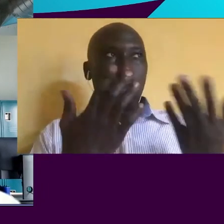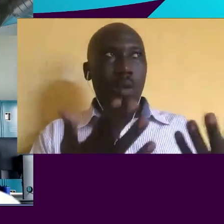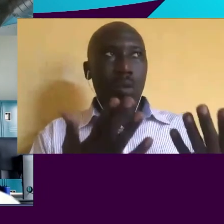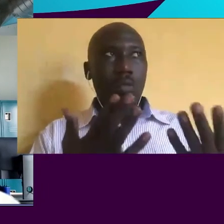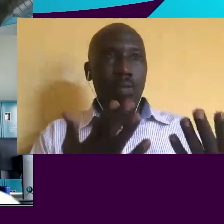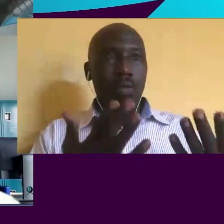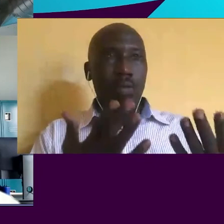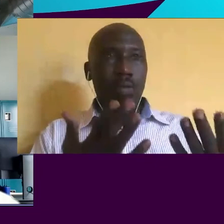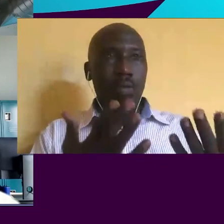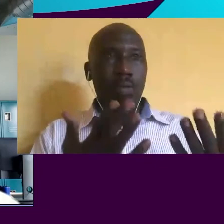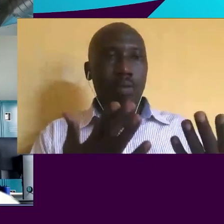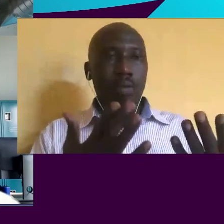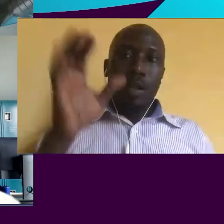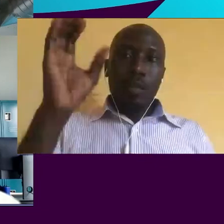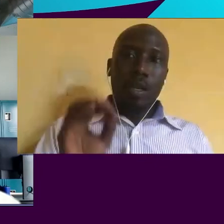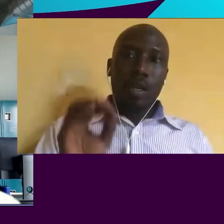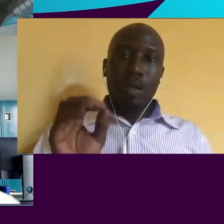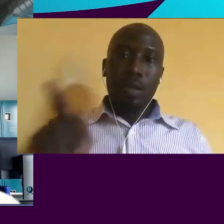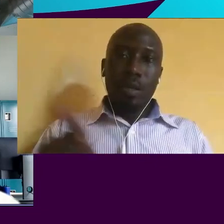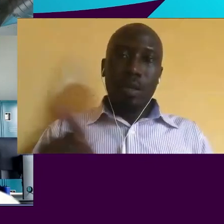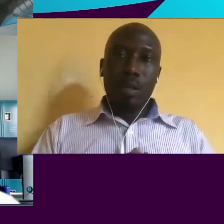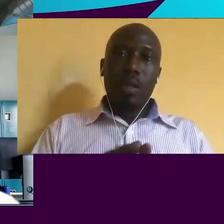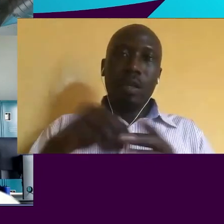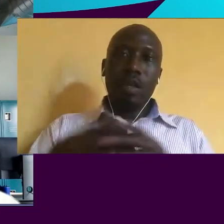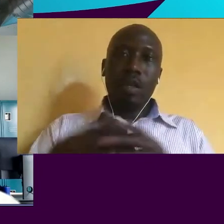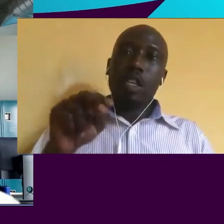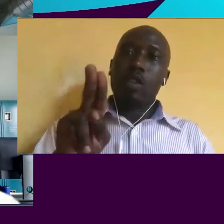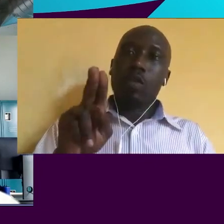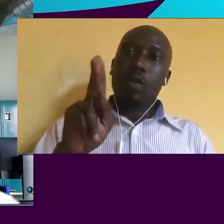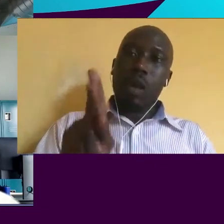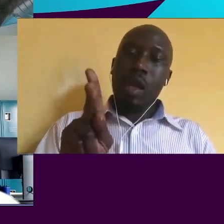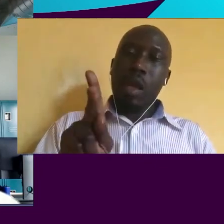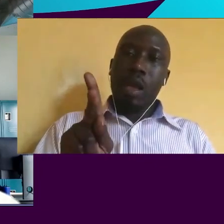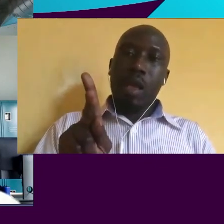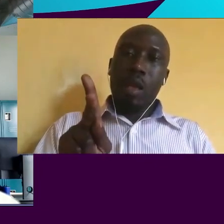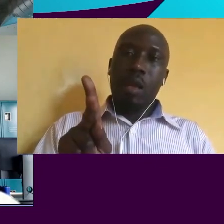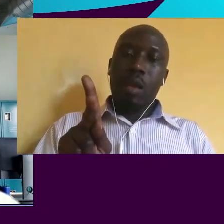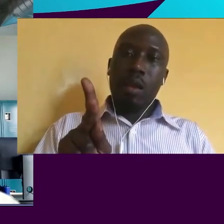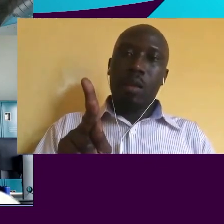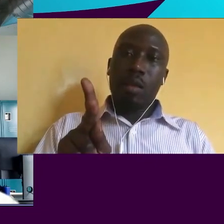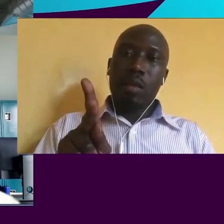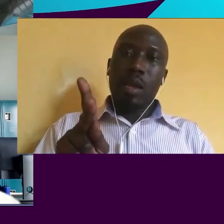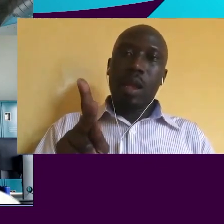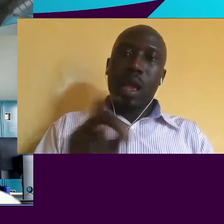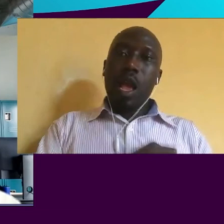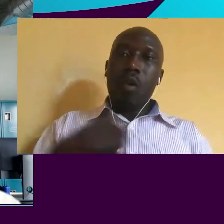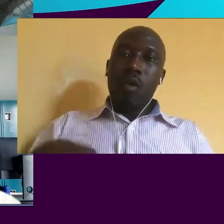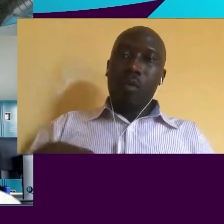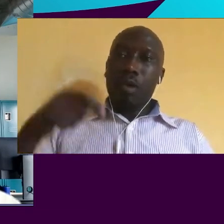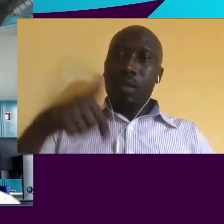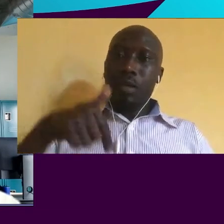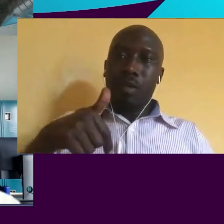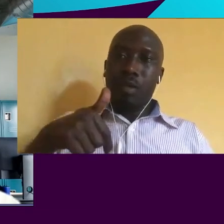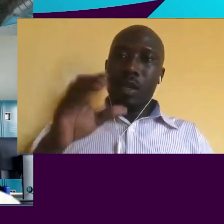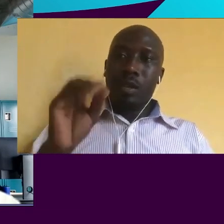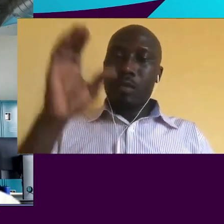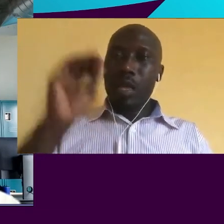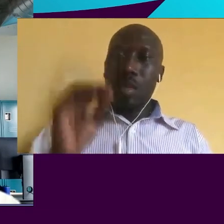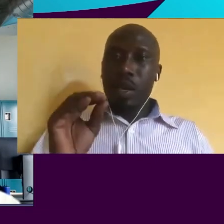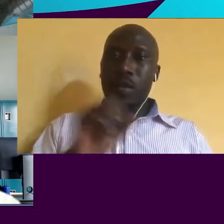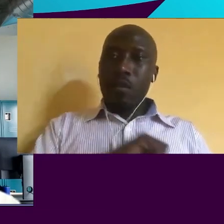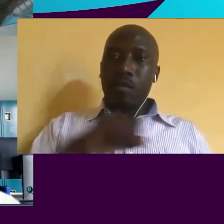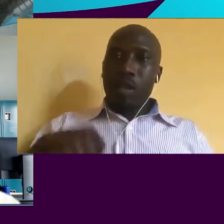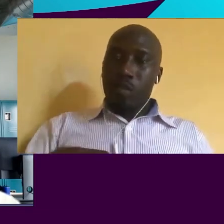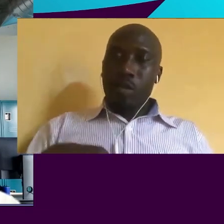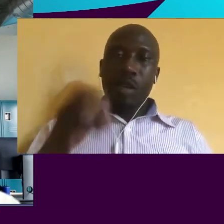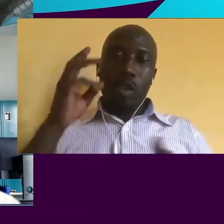7% of referees in the UK that are female. That is worrying from our perspective,